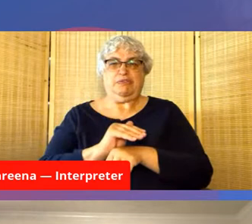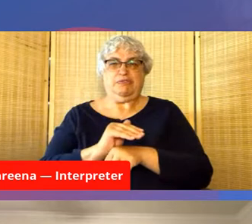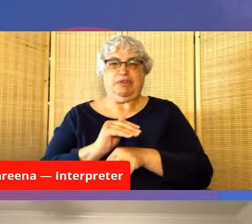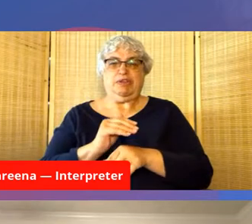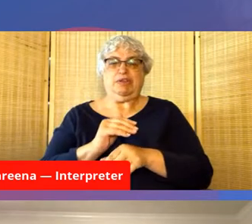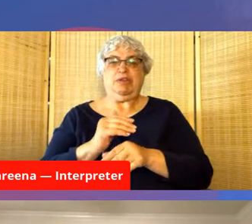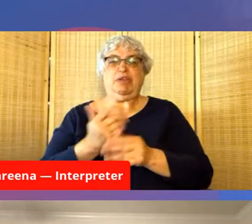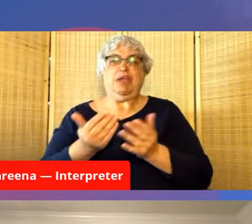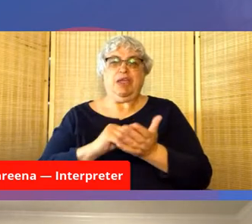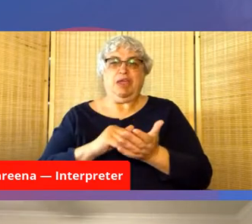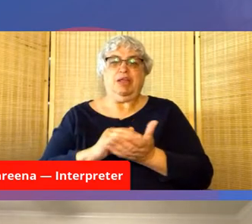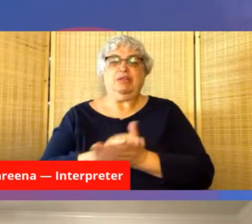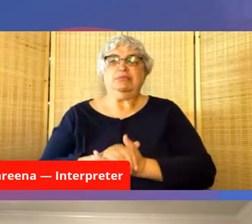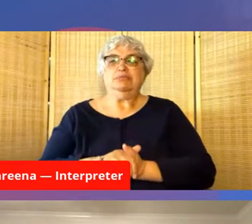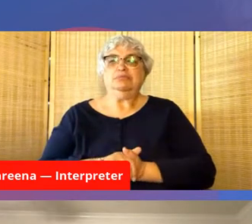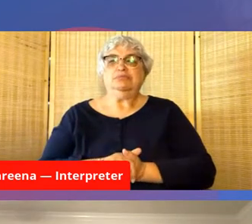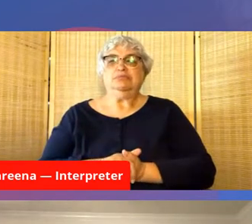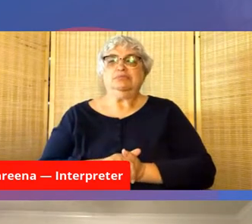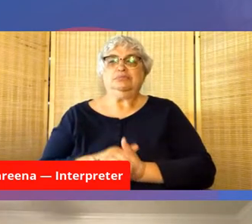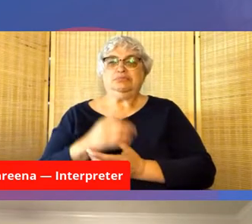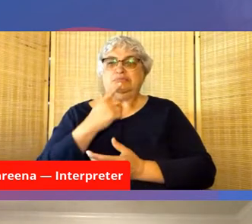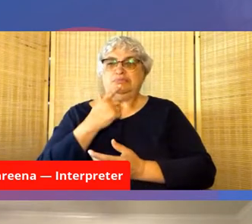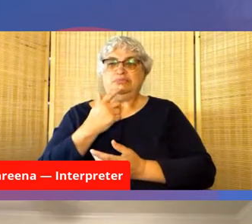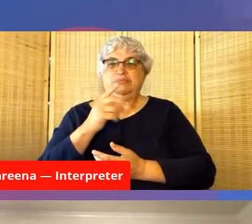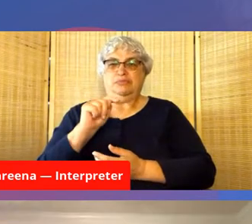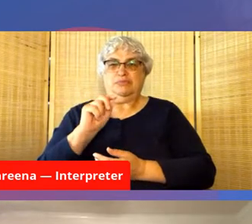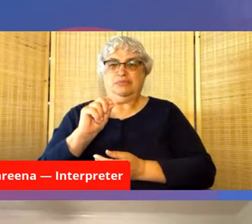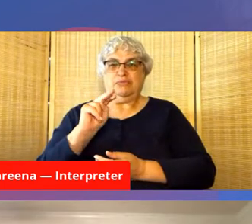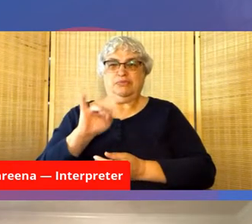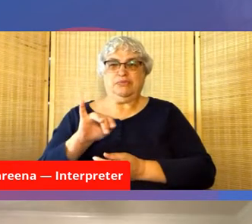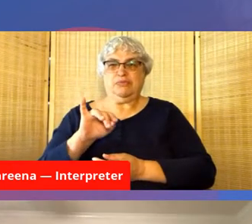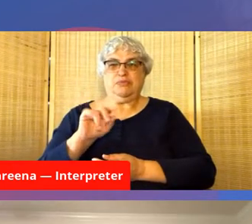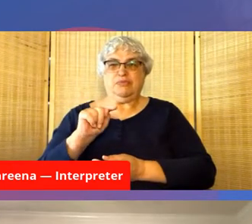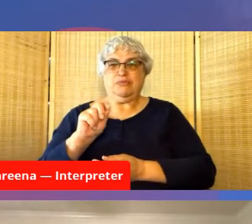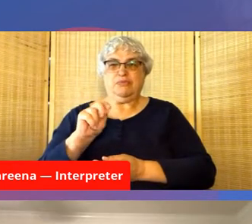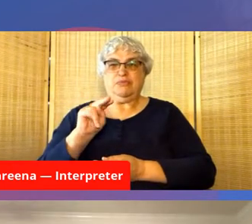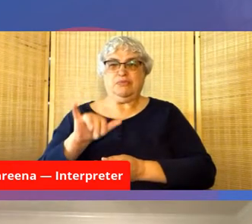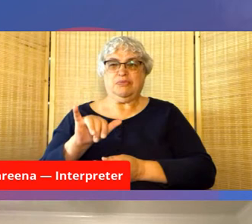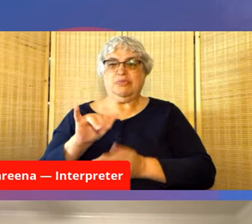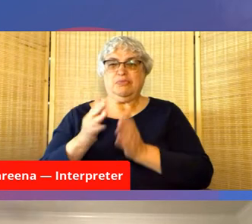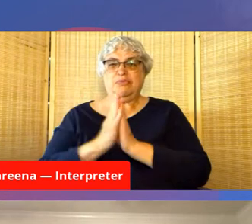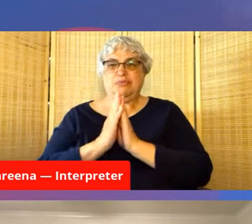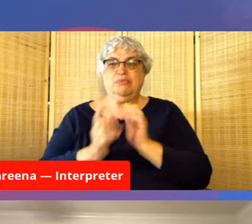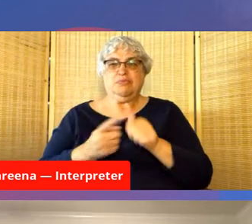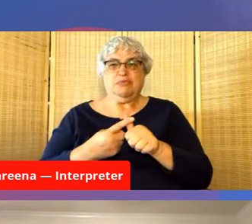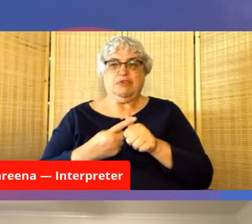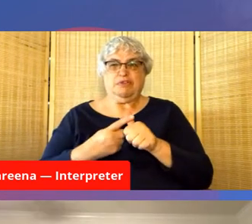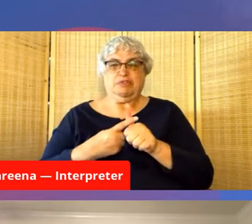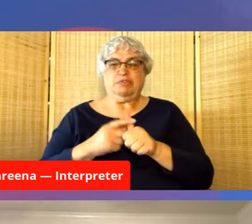again. Tony, I'm curious to know, we'll start with you,